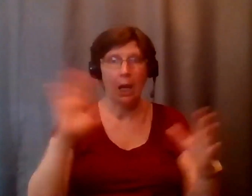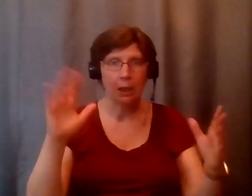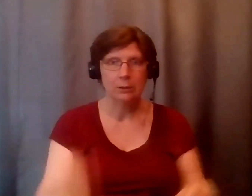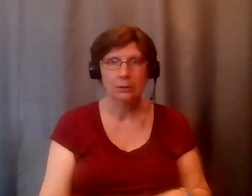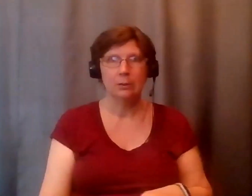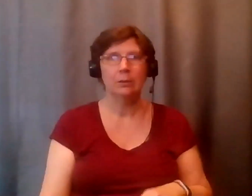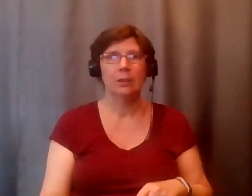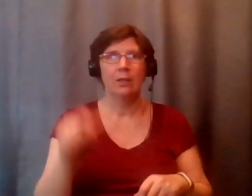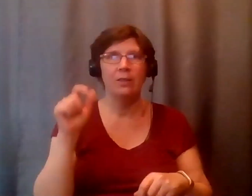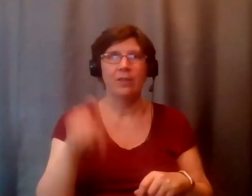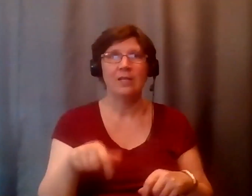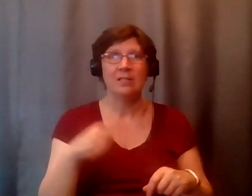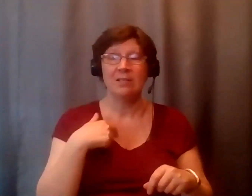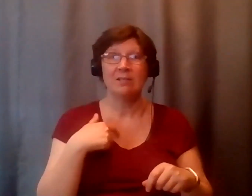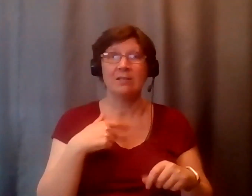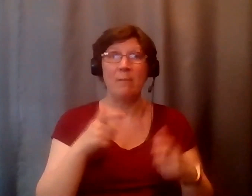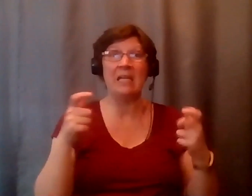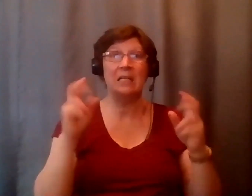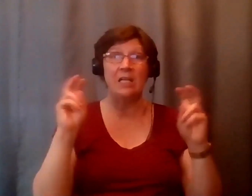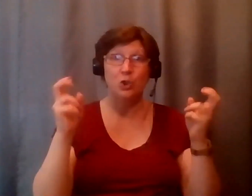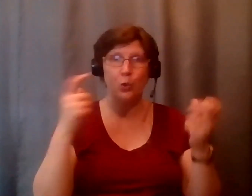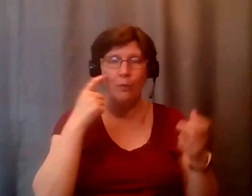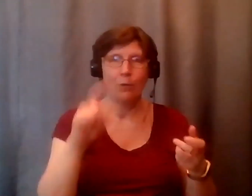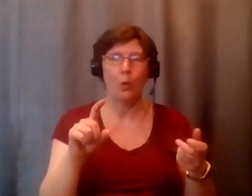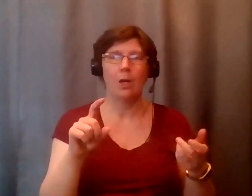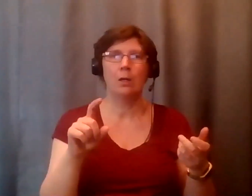this is the hot button issue for the